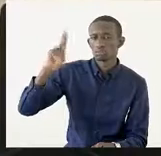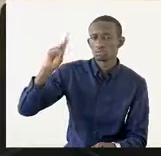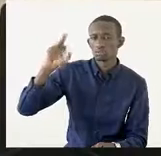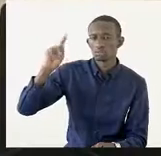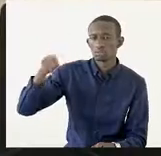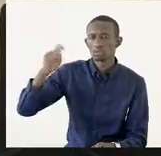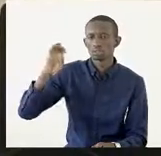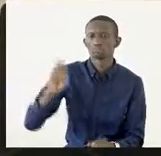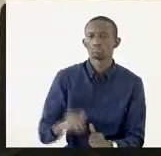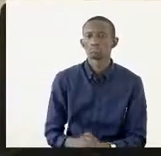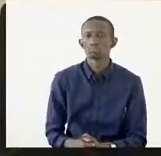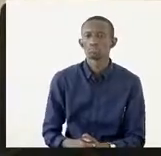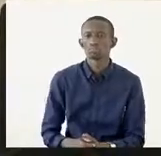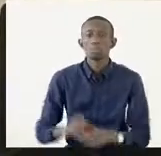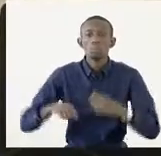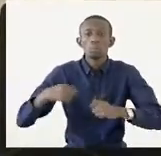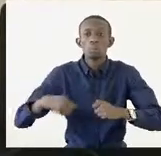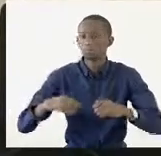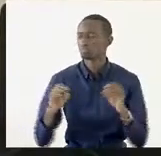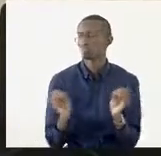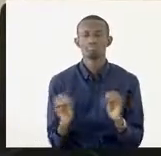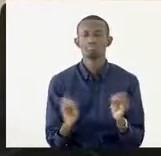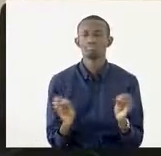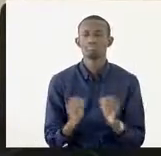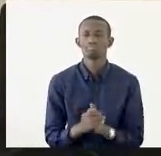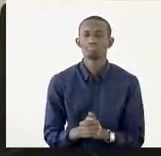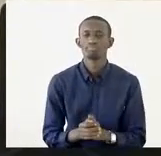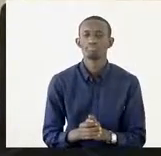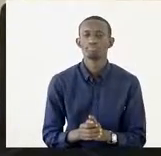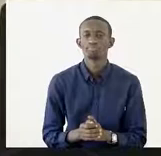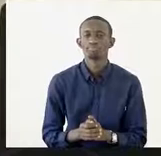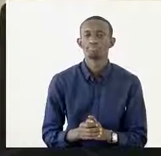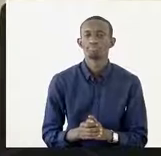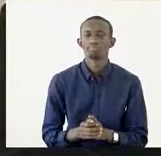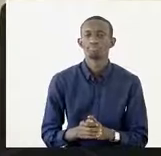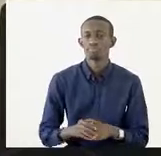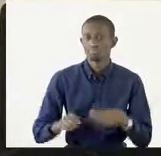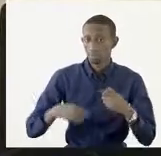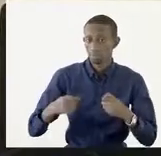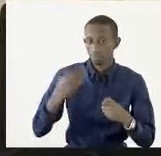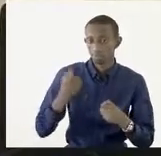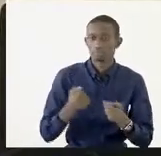from aldehydes. No reaction here. The reaction takes place